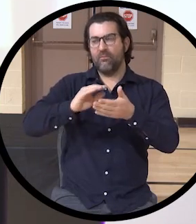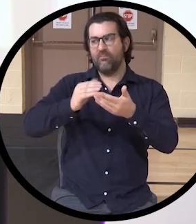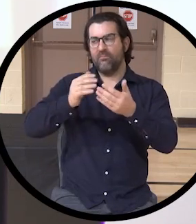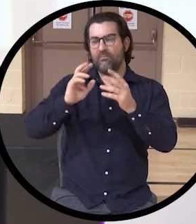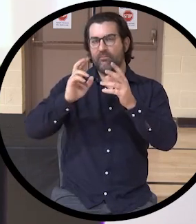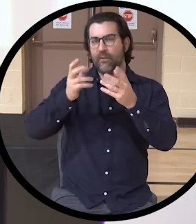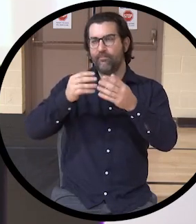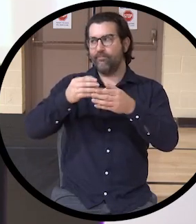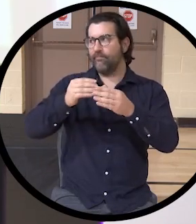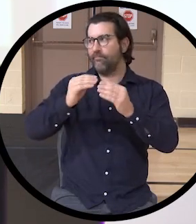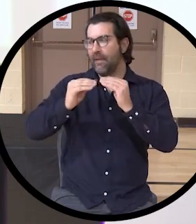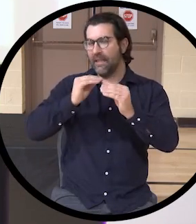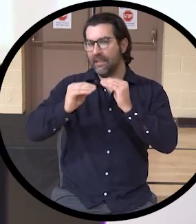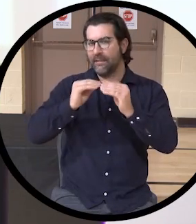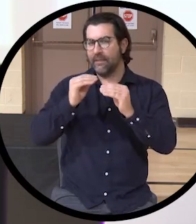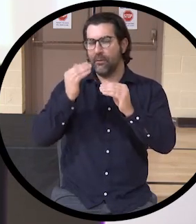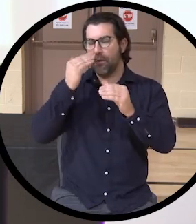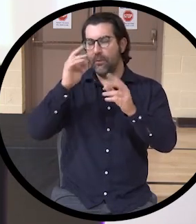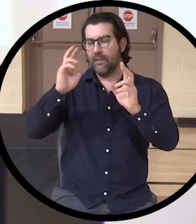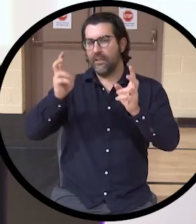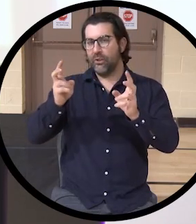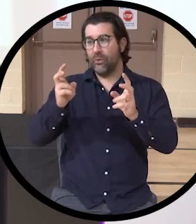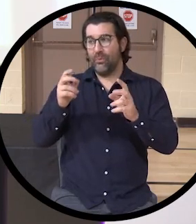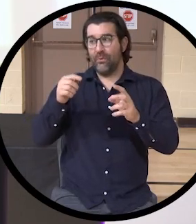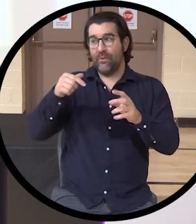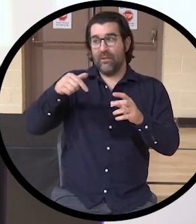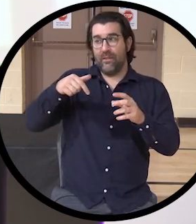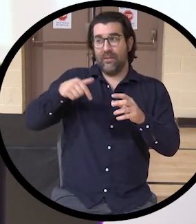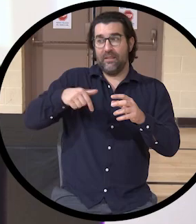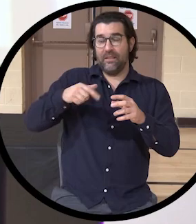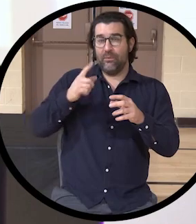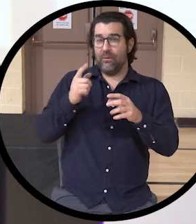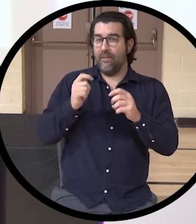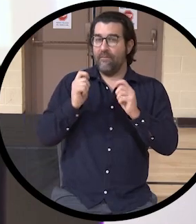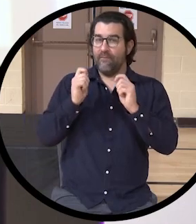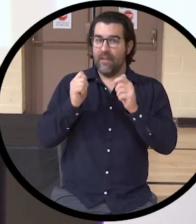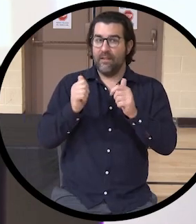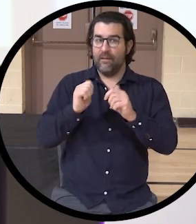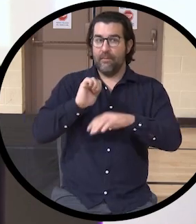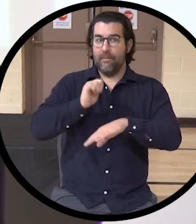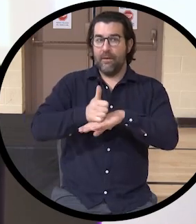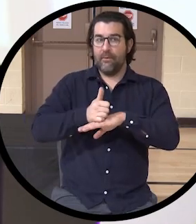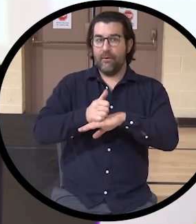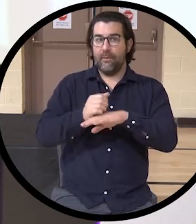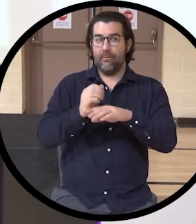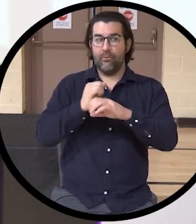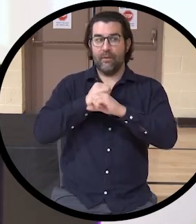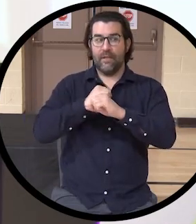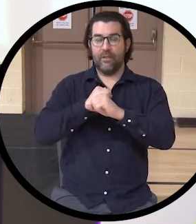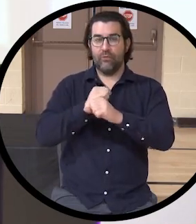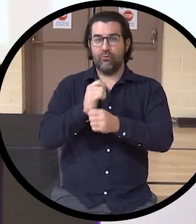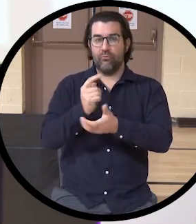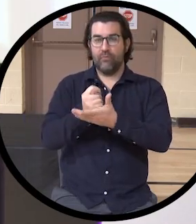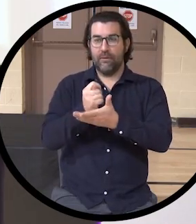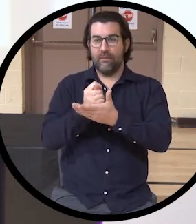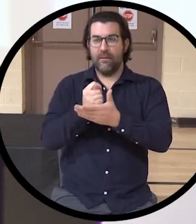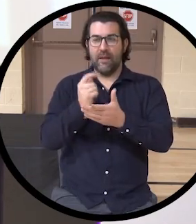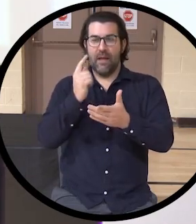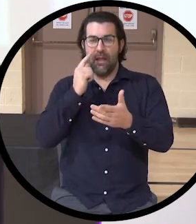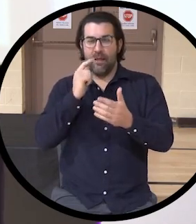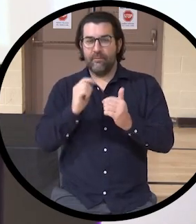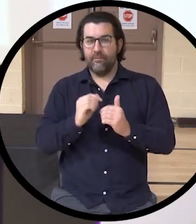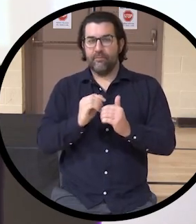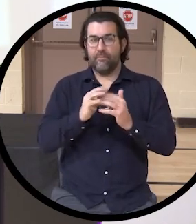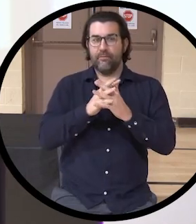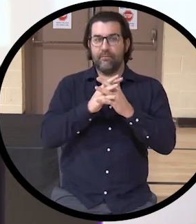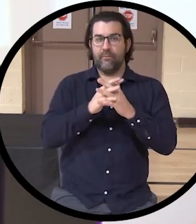as it comes now. So this is one of the earliest quick build protected treatments. I think will be a bit of a pilot,